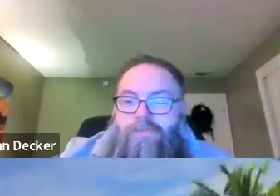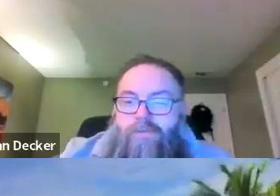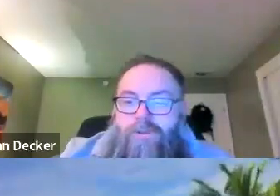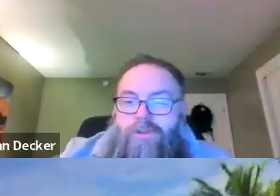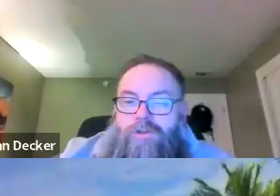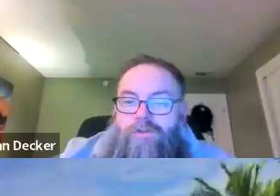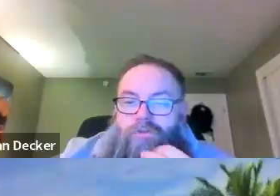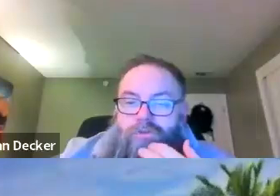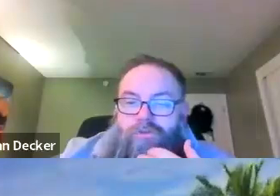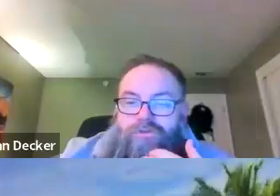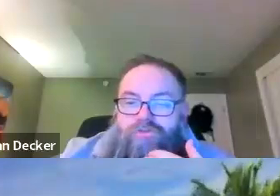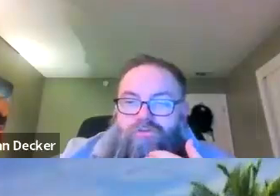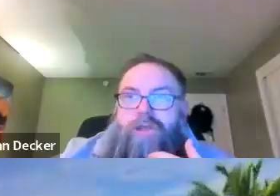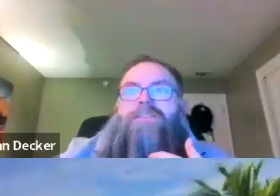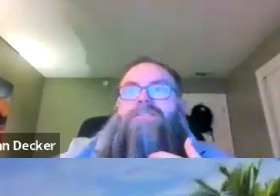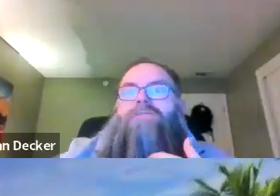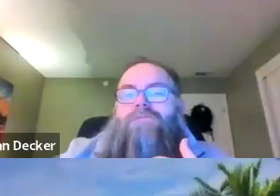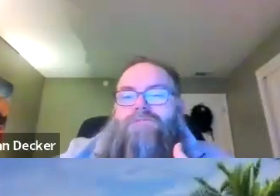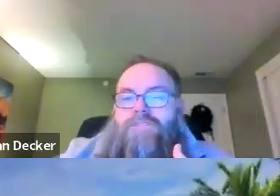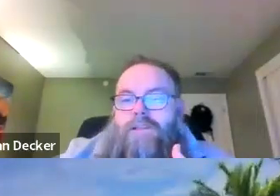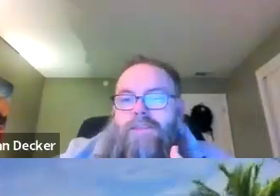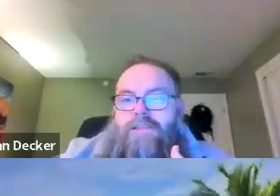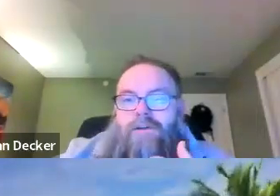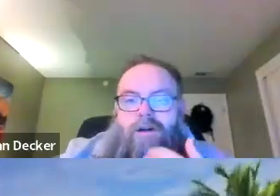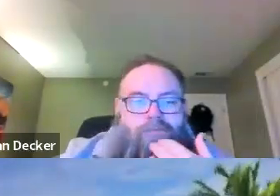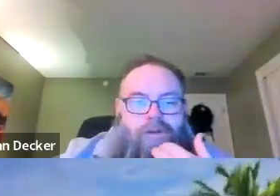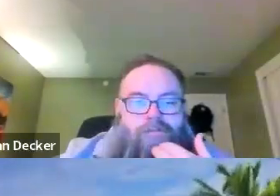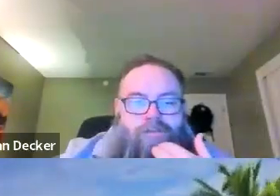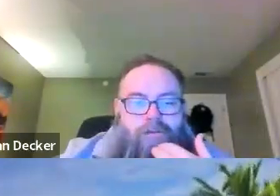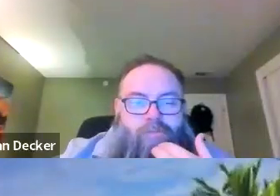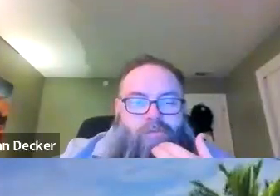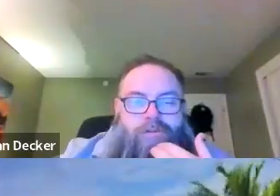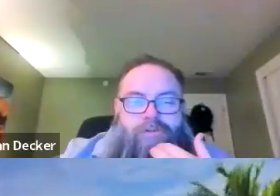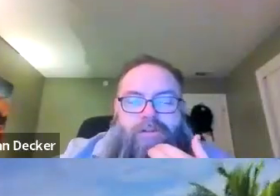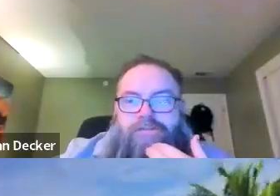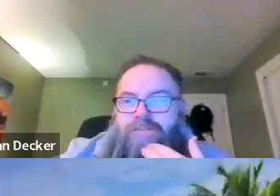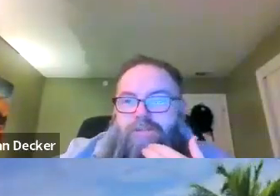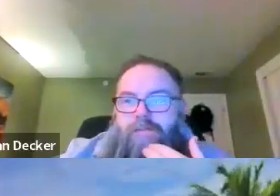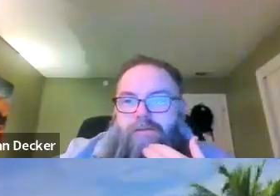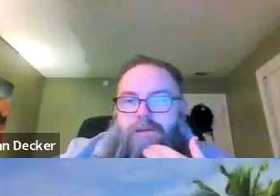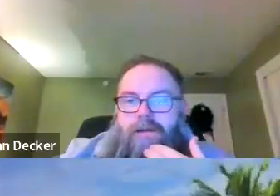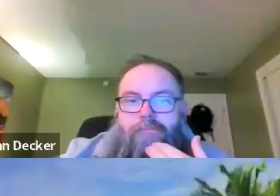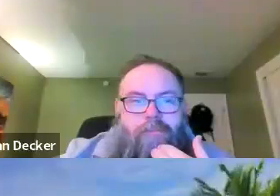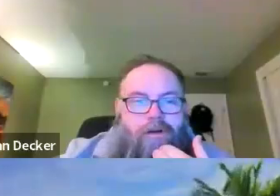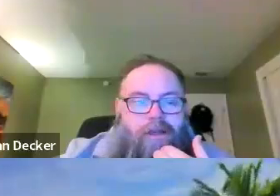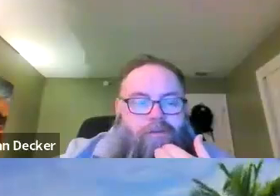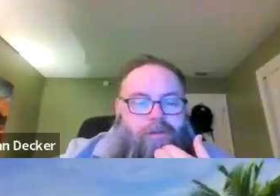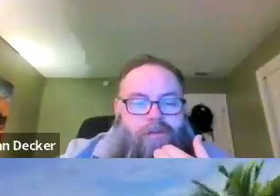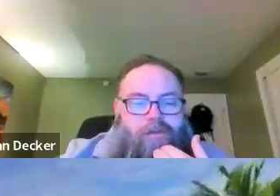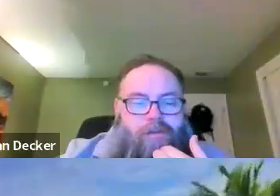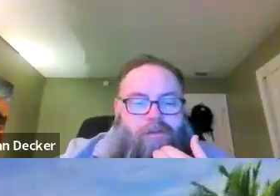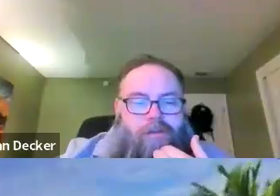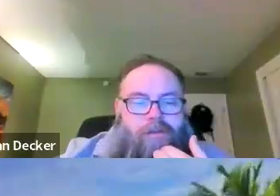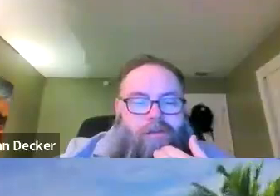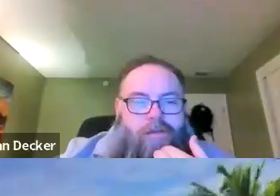We are waiting for the new directive still, I think, Dawn, from the department. One more new directive still to come out. I thought